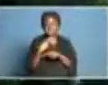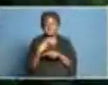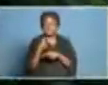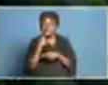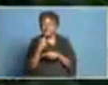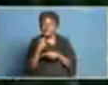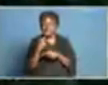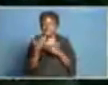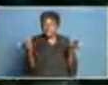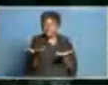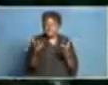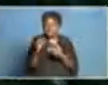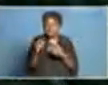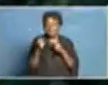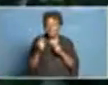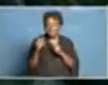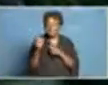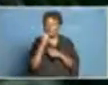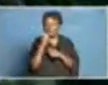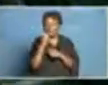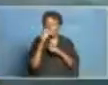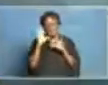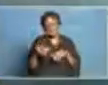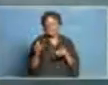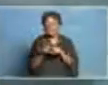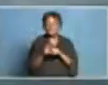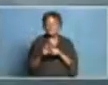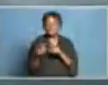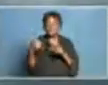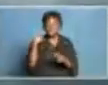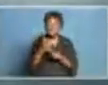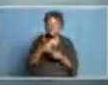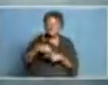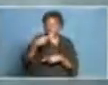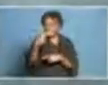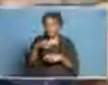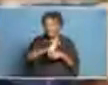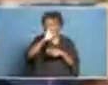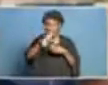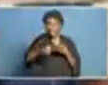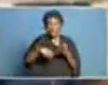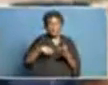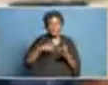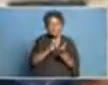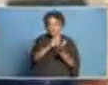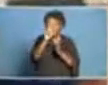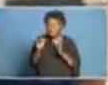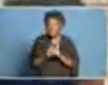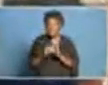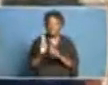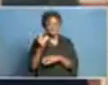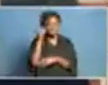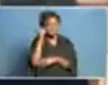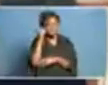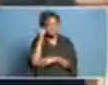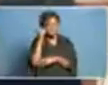on Paradise Island can also impact its high-end investments. And we are aware as Atlantis